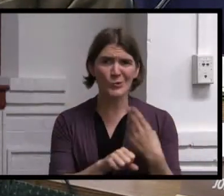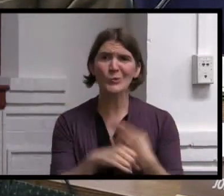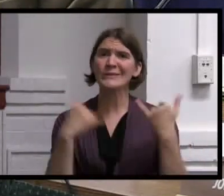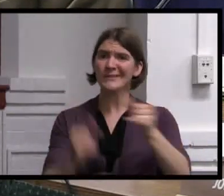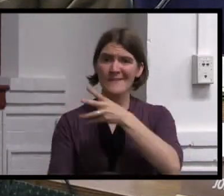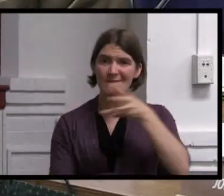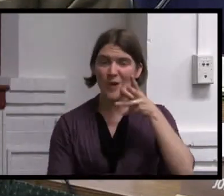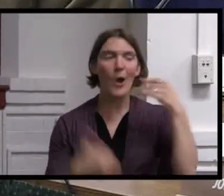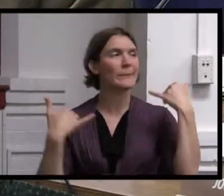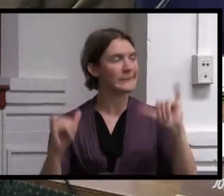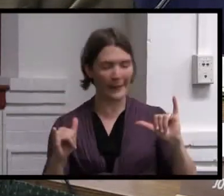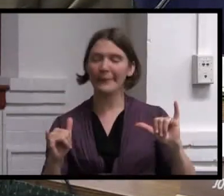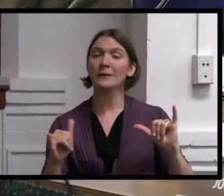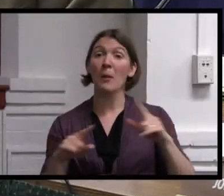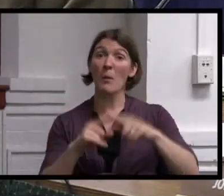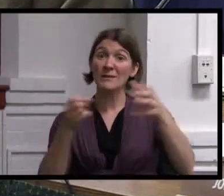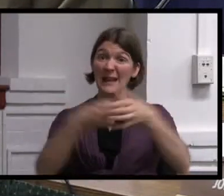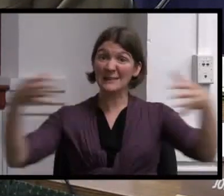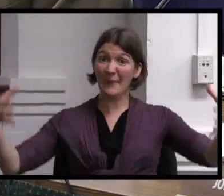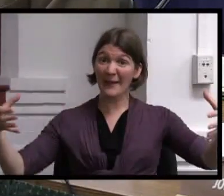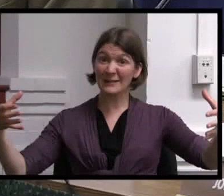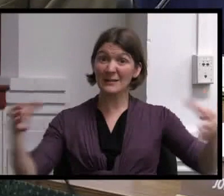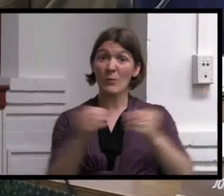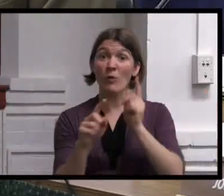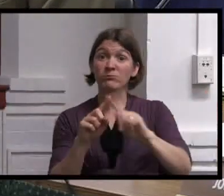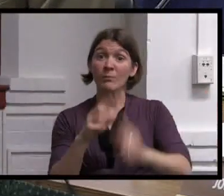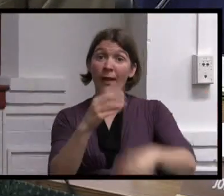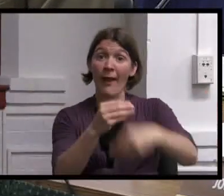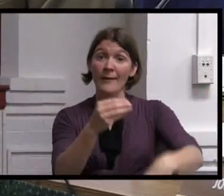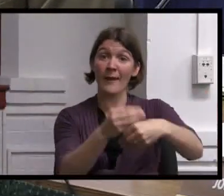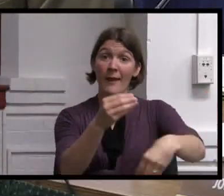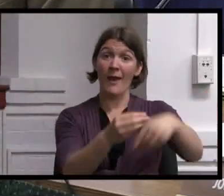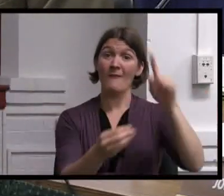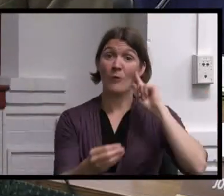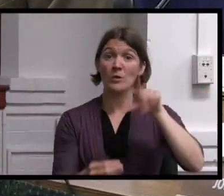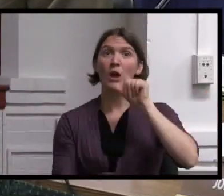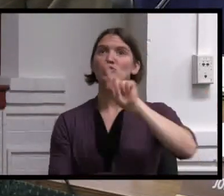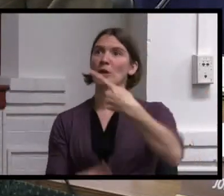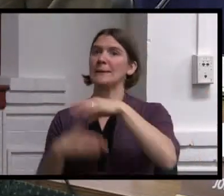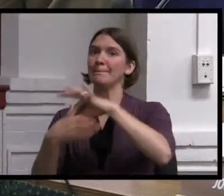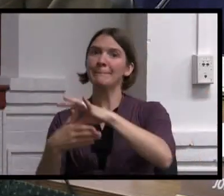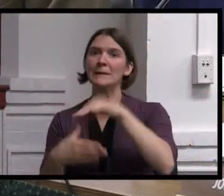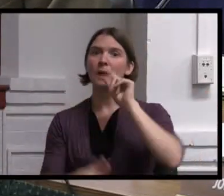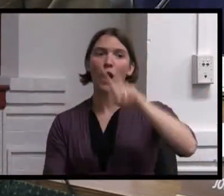but actually they've expanded and diversified how